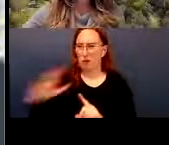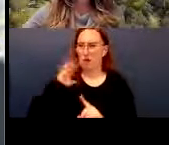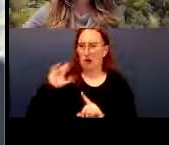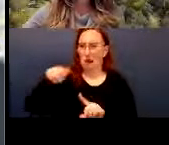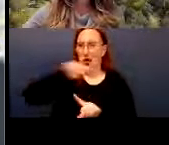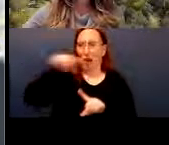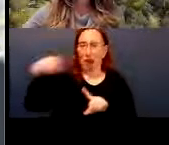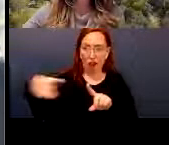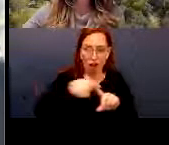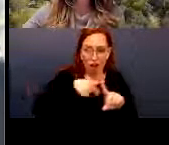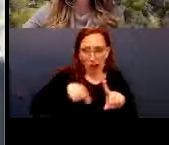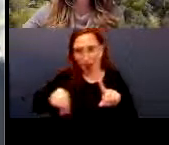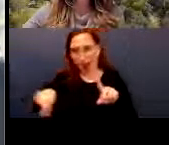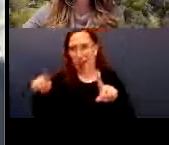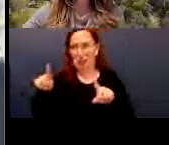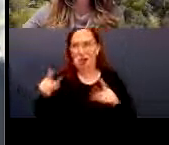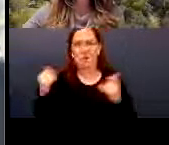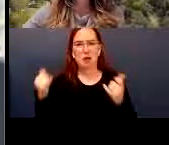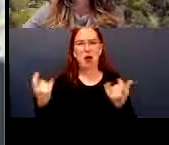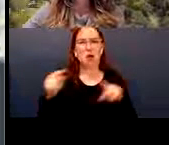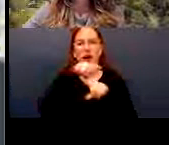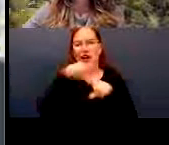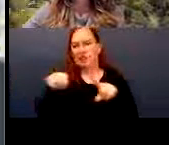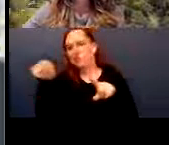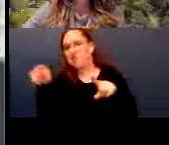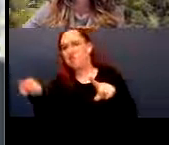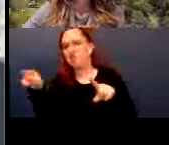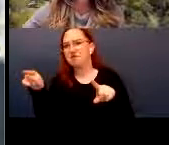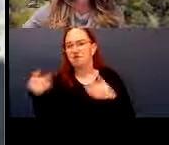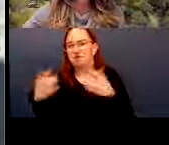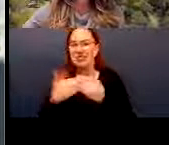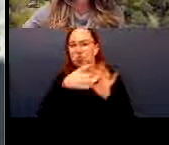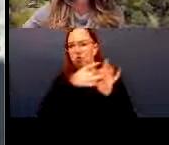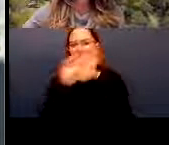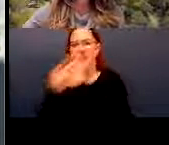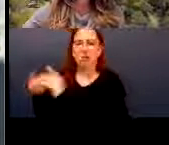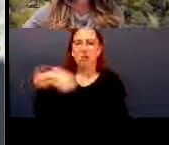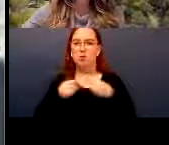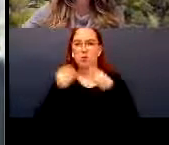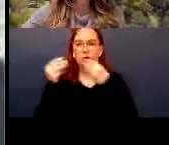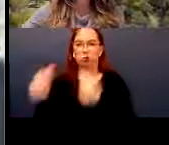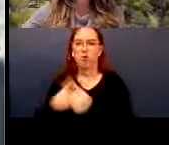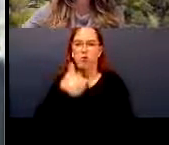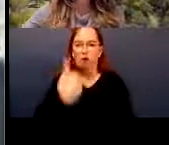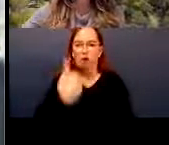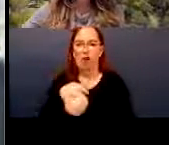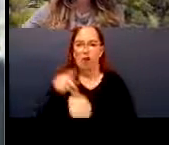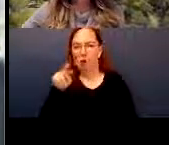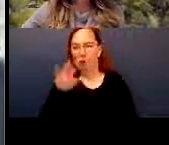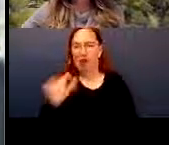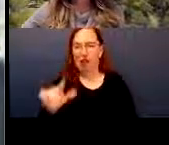do today, they would just be able to take this connection to continue along the trail in the lake.